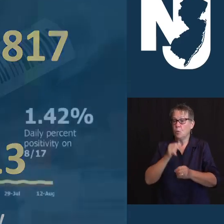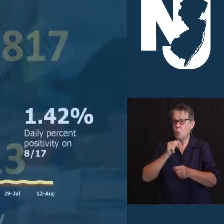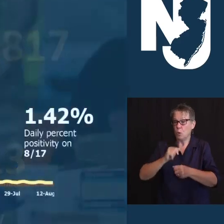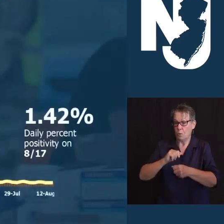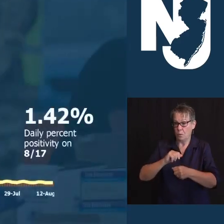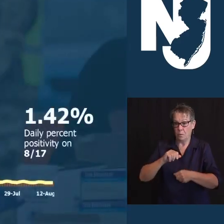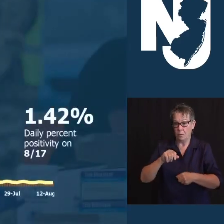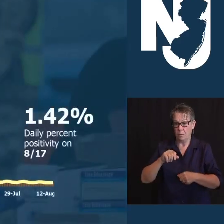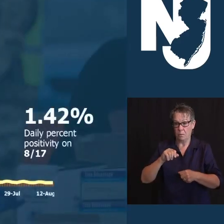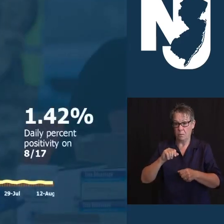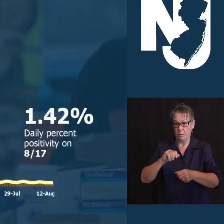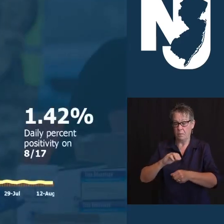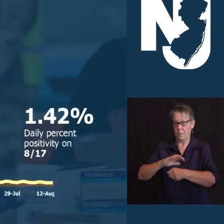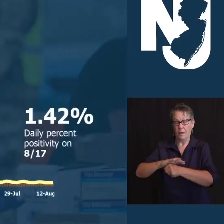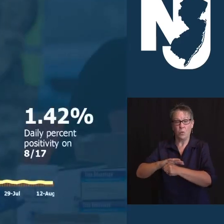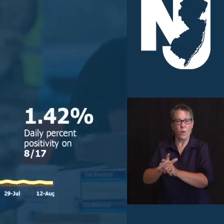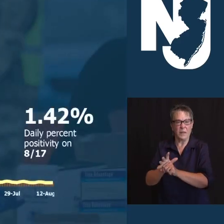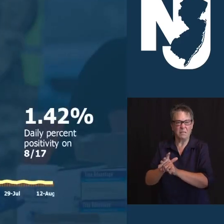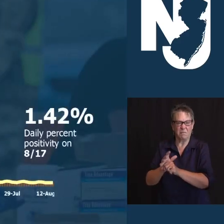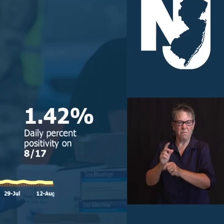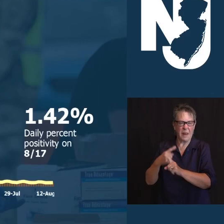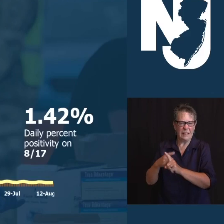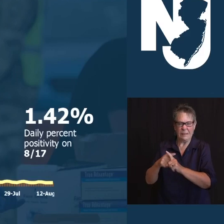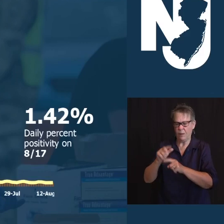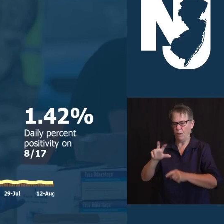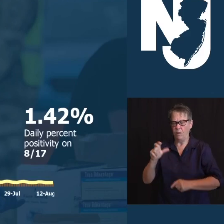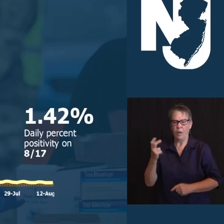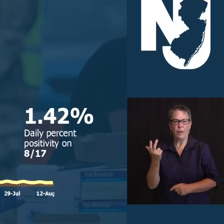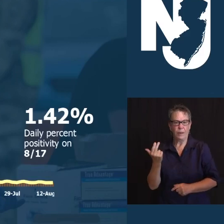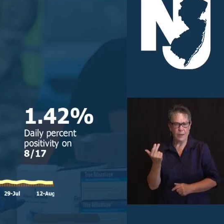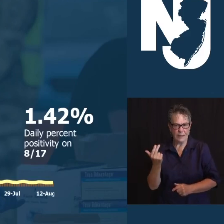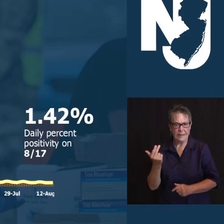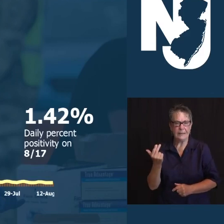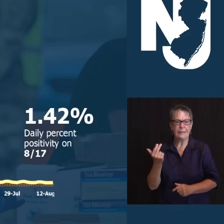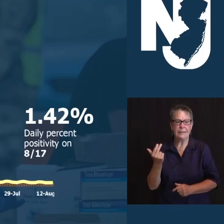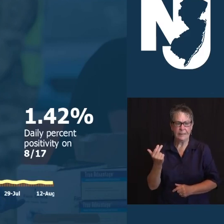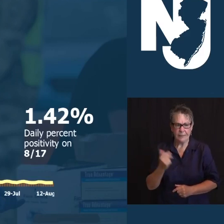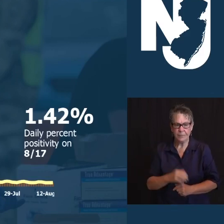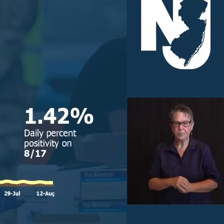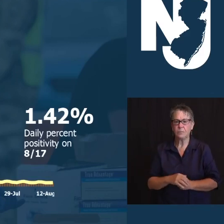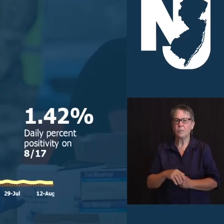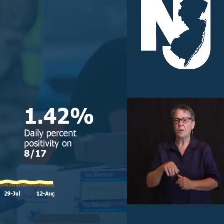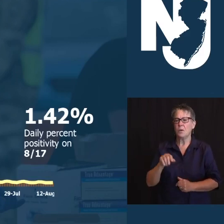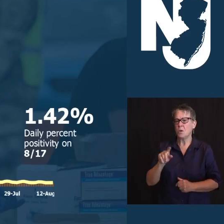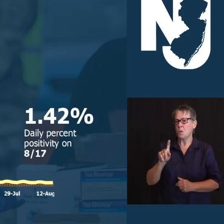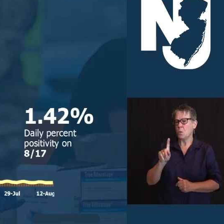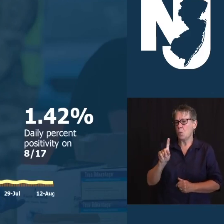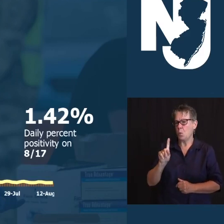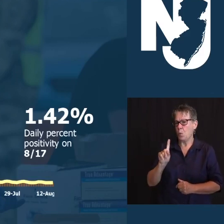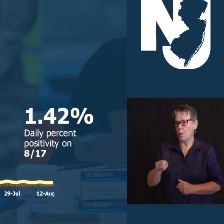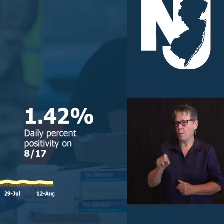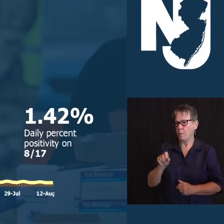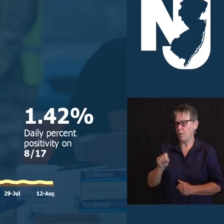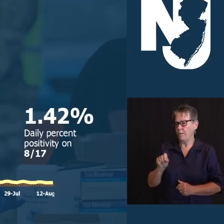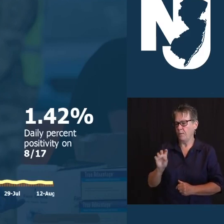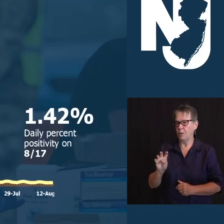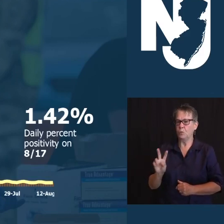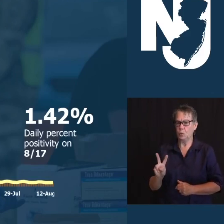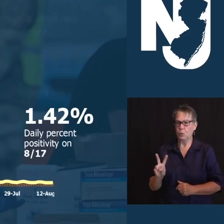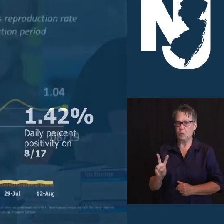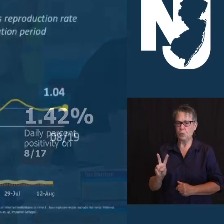188,817. Positivity rate for Monday, Judy, was 1.42%. That's a good number. That's among the lowest in the